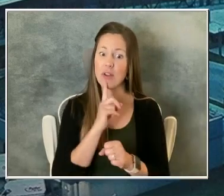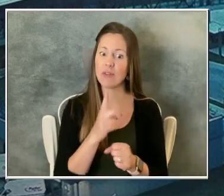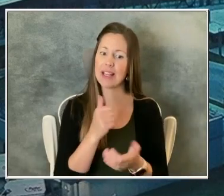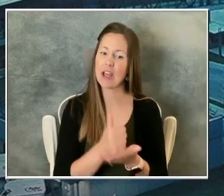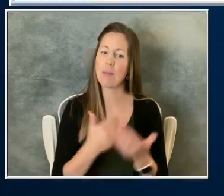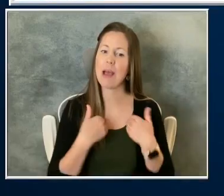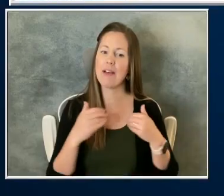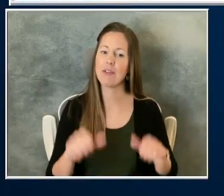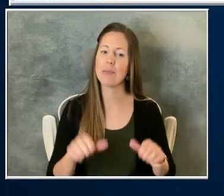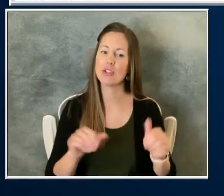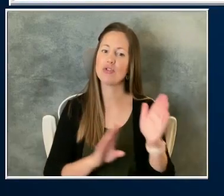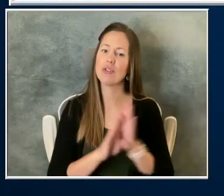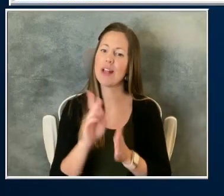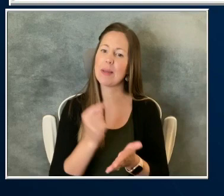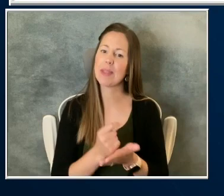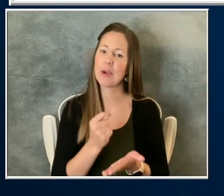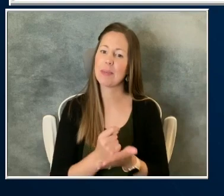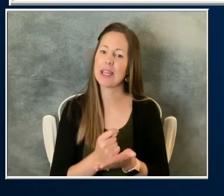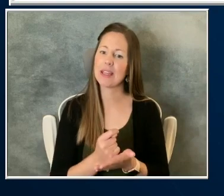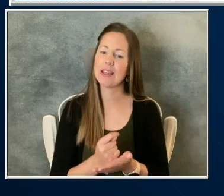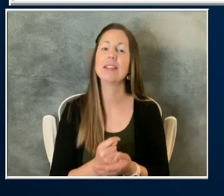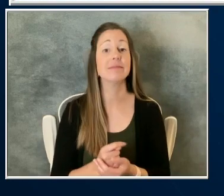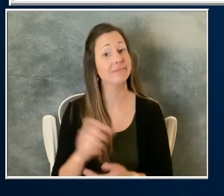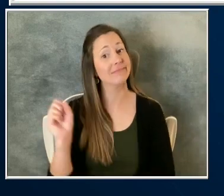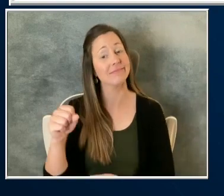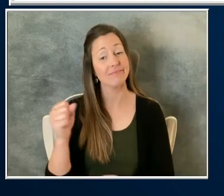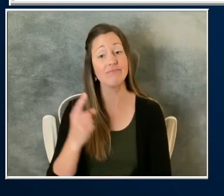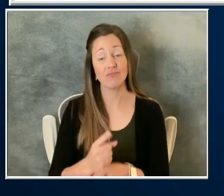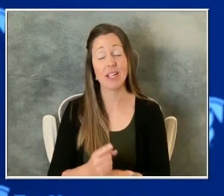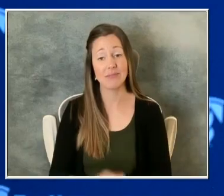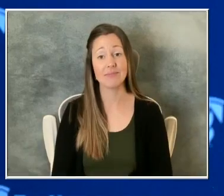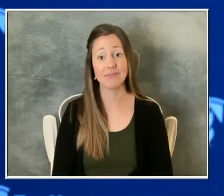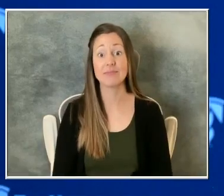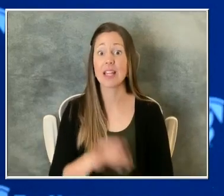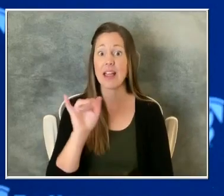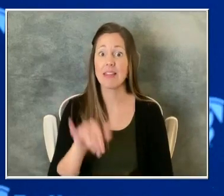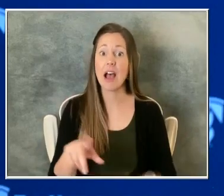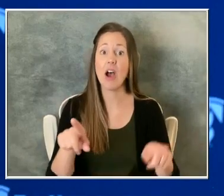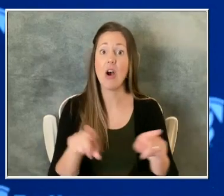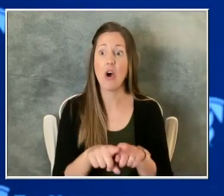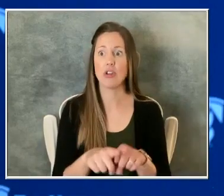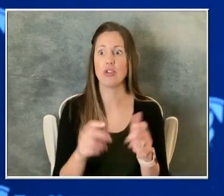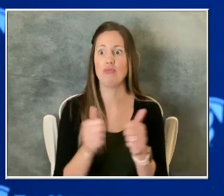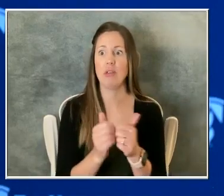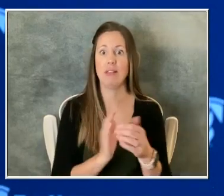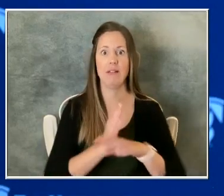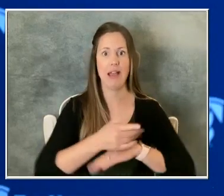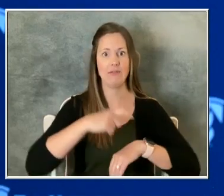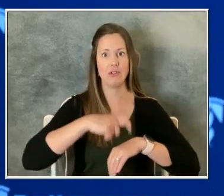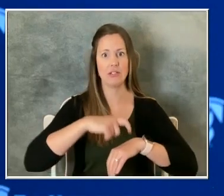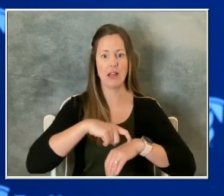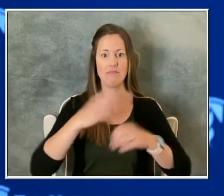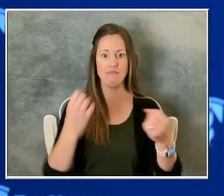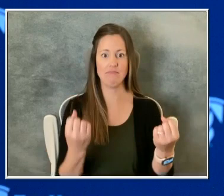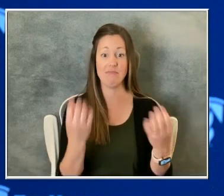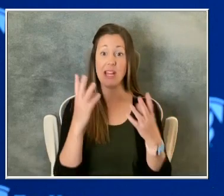therapy. Yeah, and I think that's exactly right. That coupled with the fact that we know after time, many people